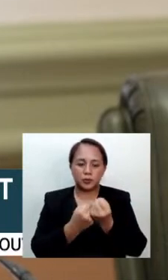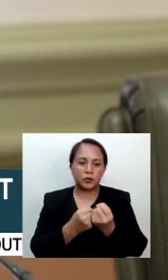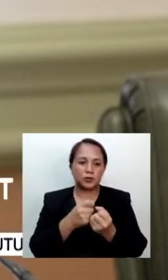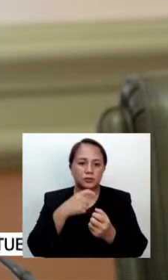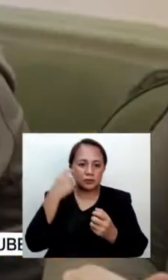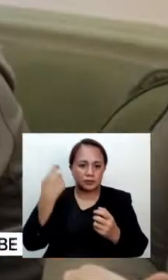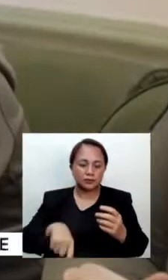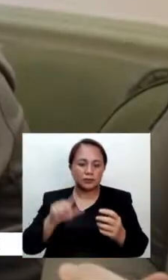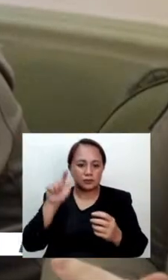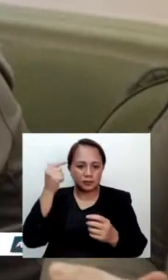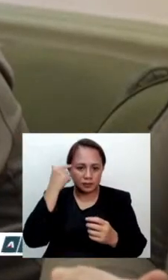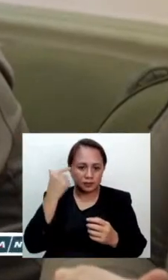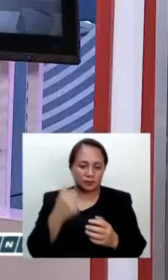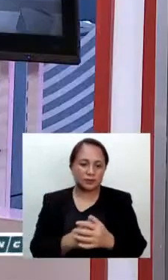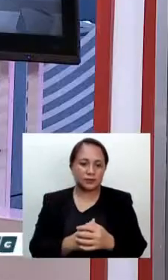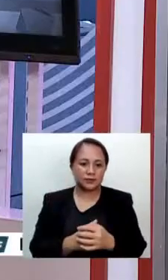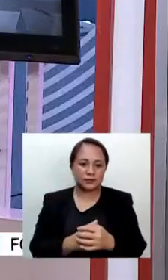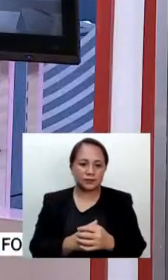government.